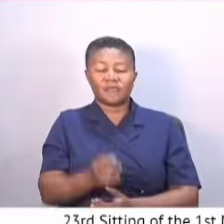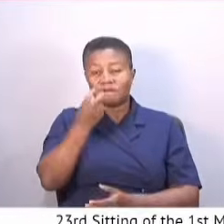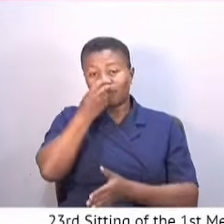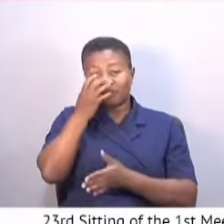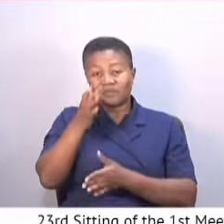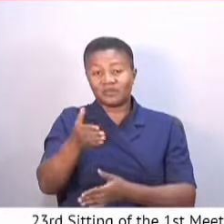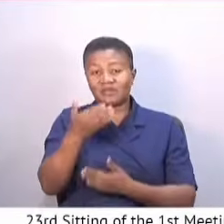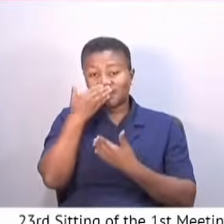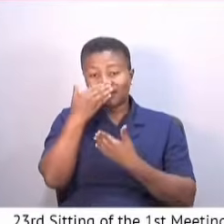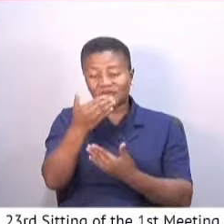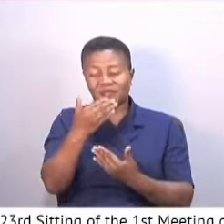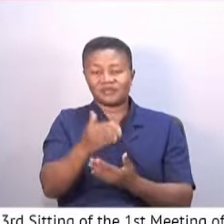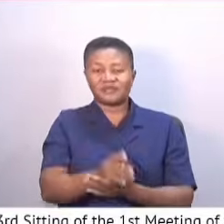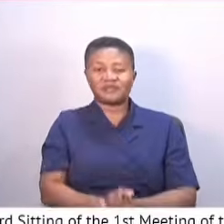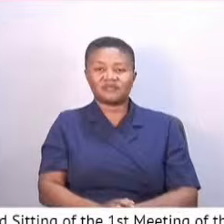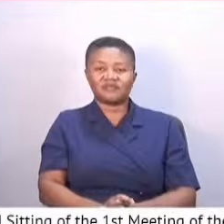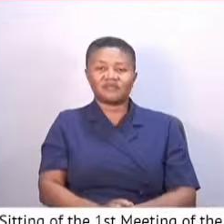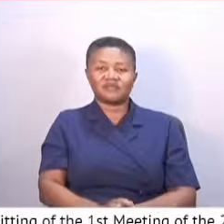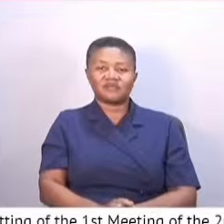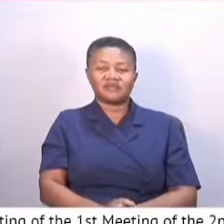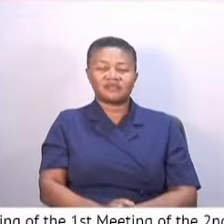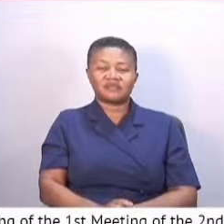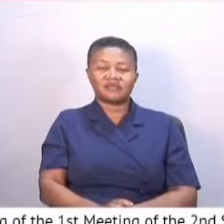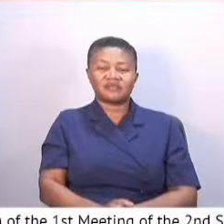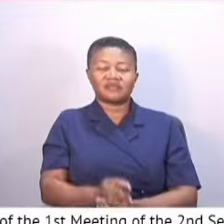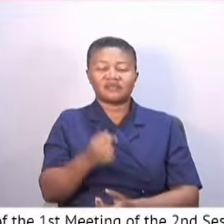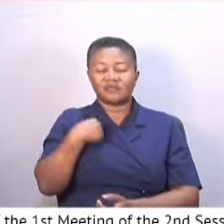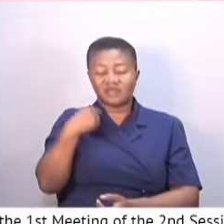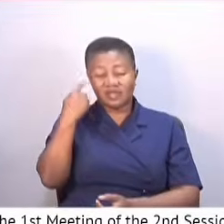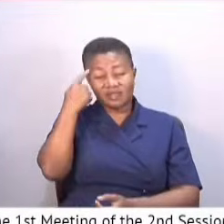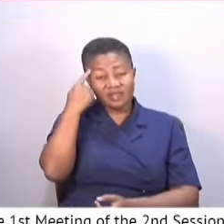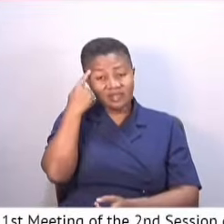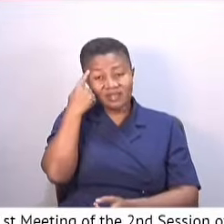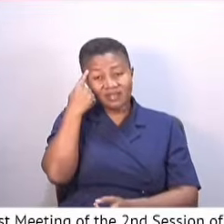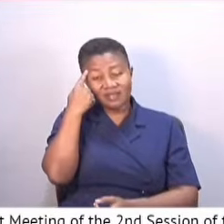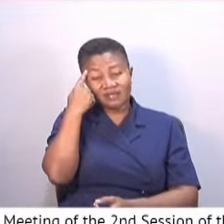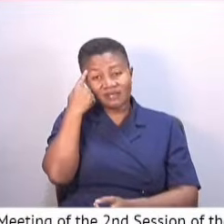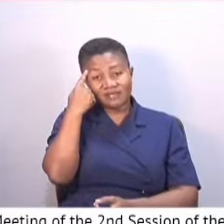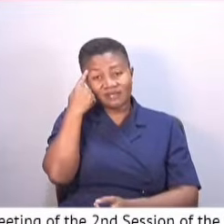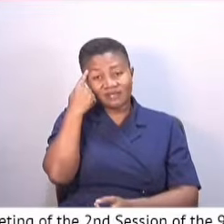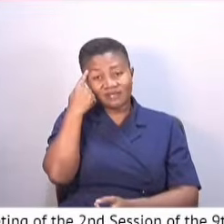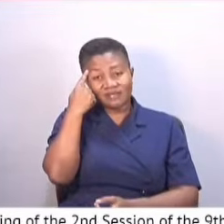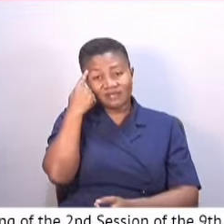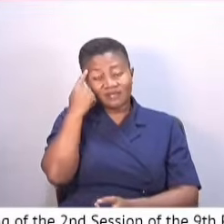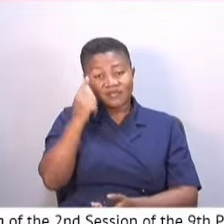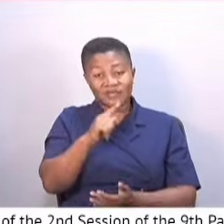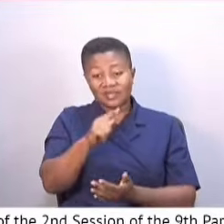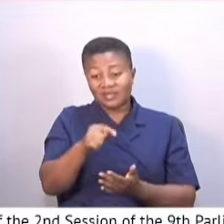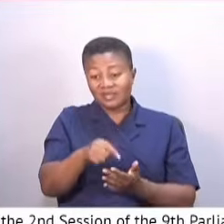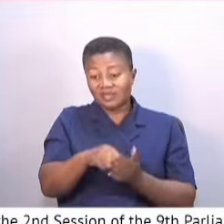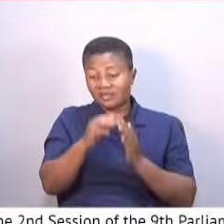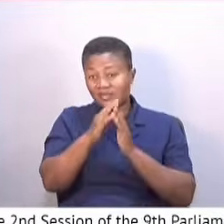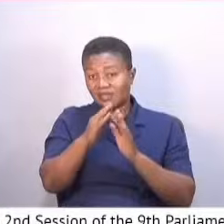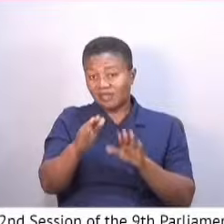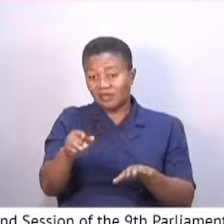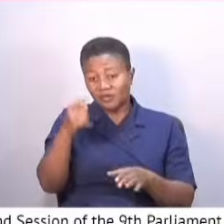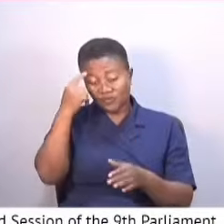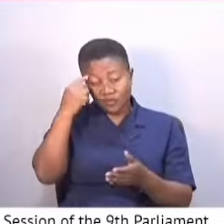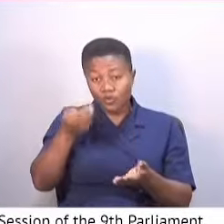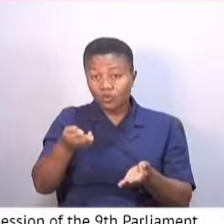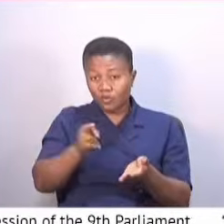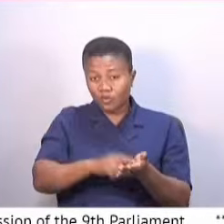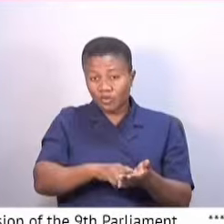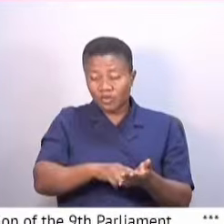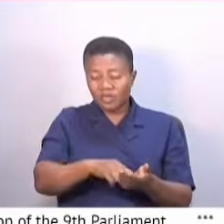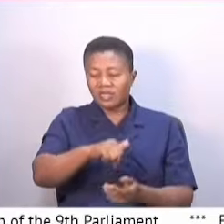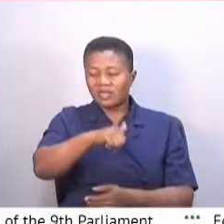Speaker, thank you very much. Speaker, I think this is an August House of Records. and